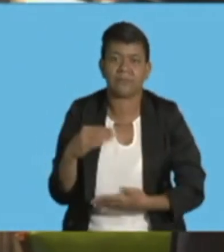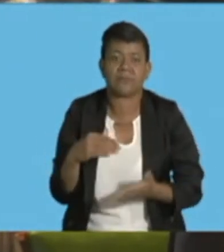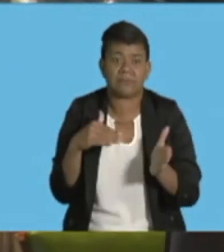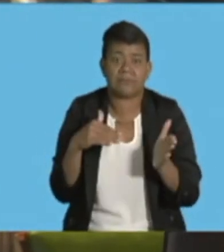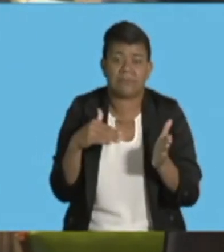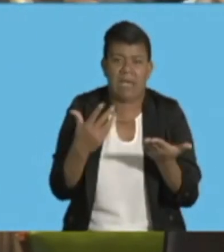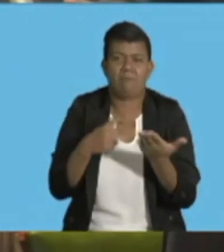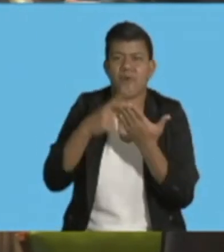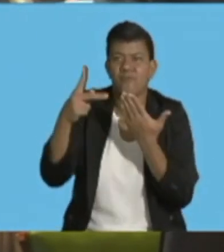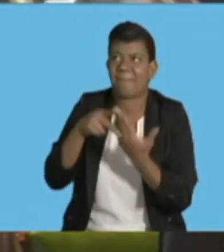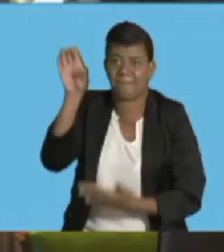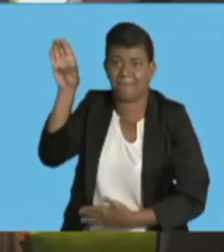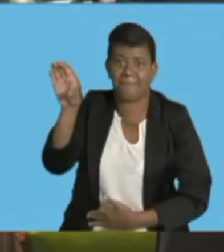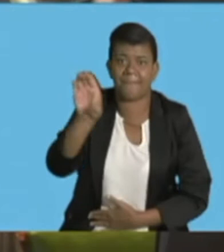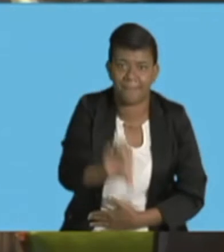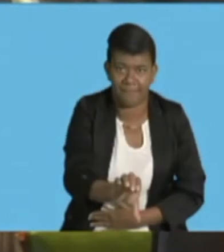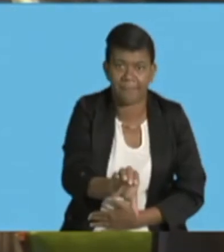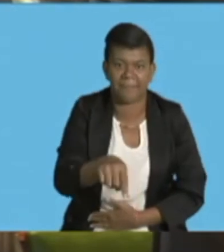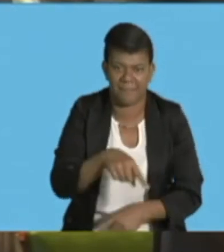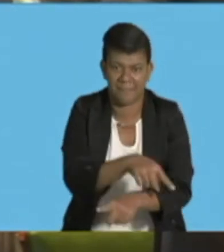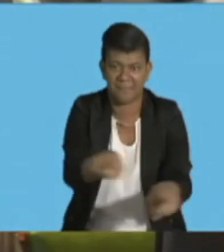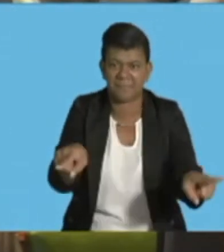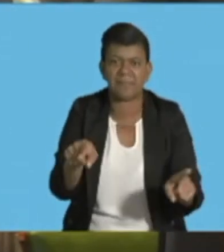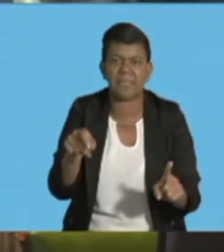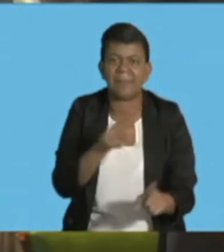funds together with the World Bank, with the IMF,